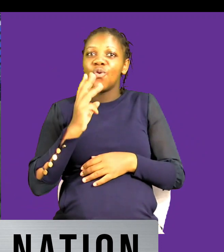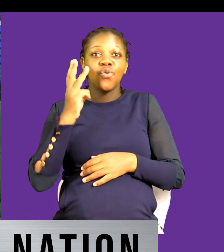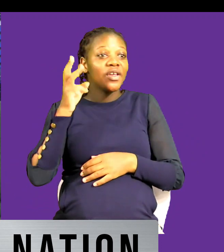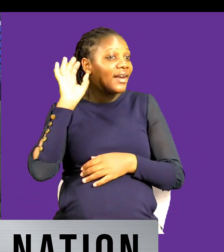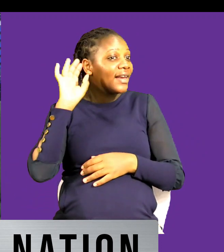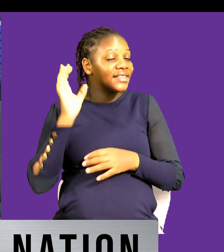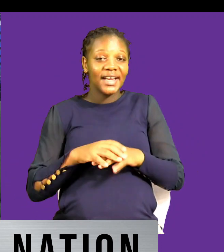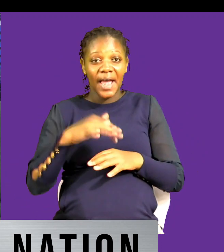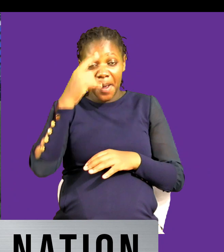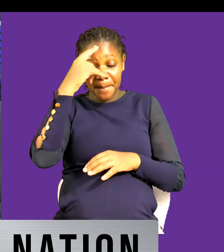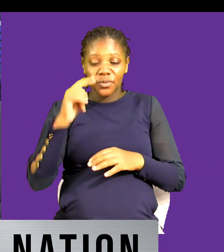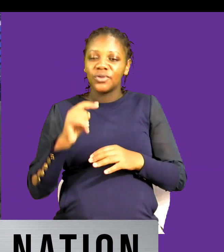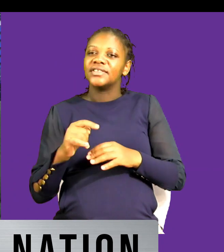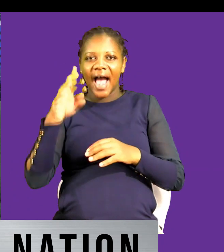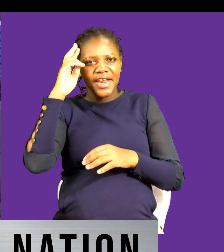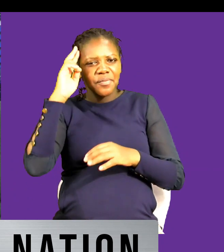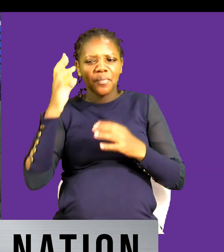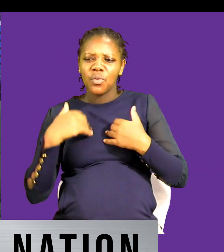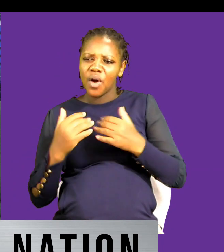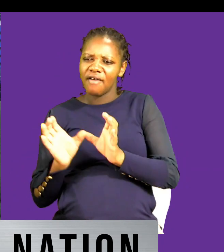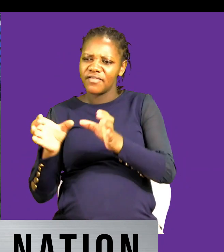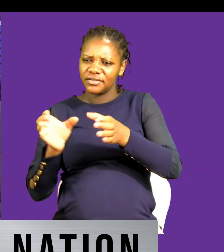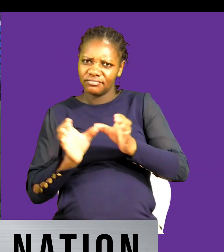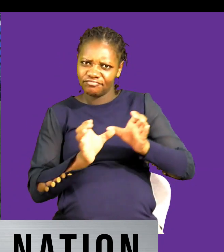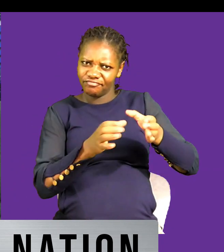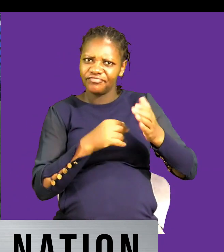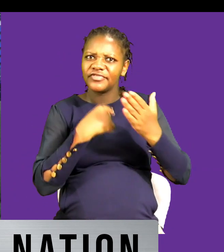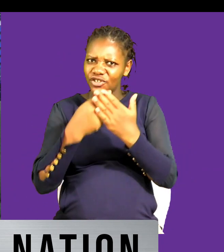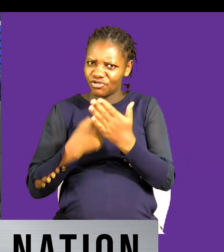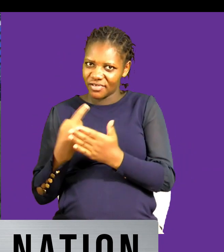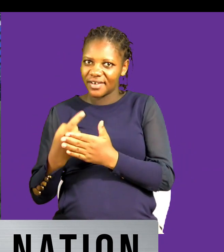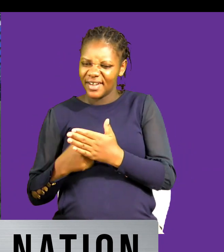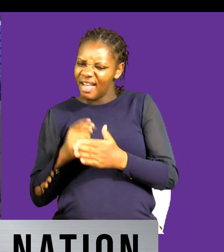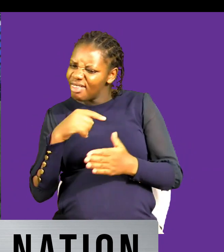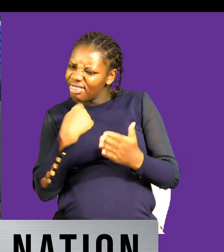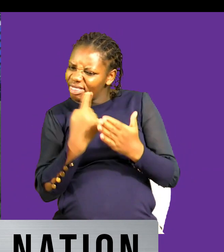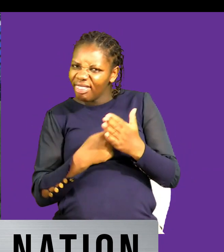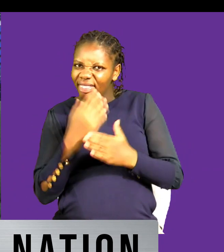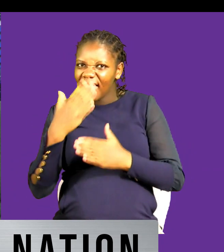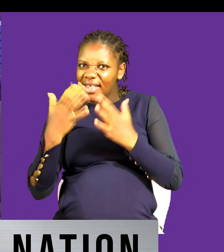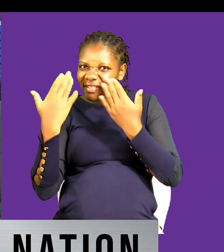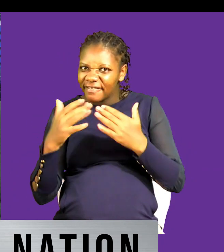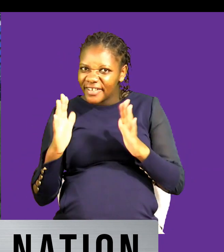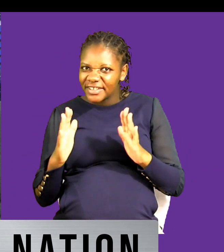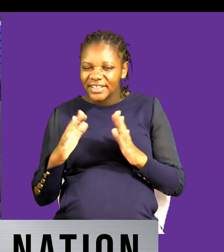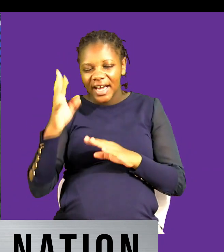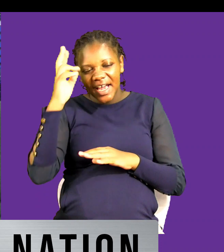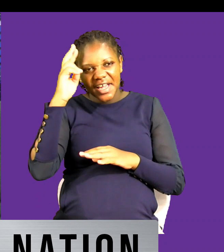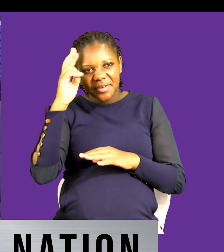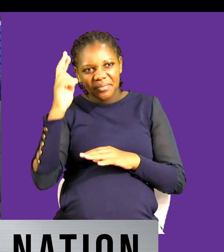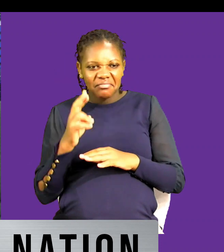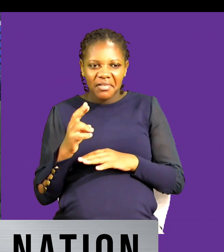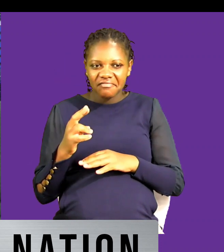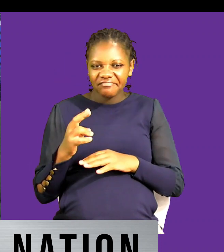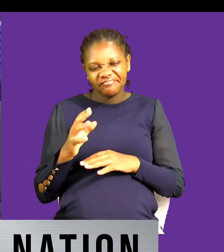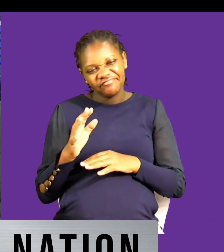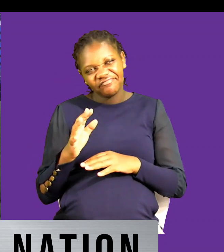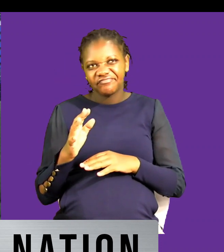we've had the bipartisan talks, and they have just ended, and you can see it ended sort of quote unquote in disarray. There is